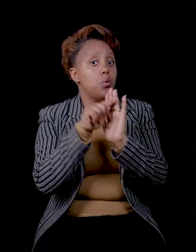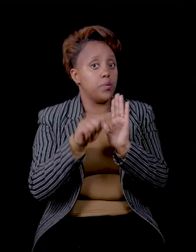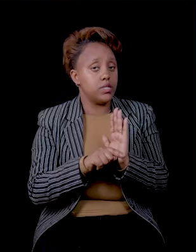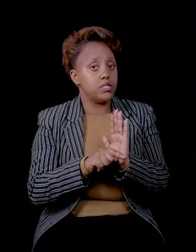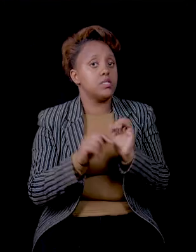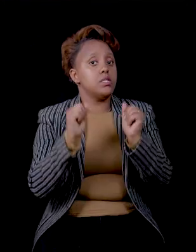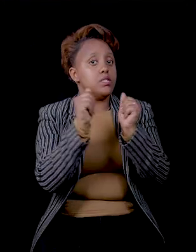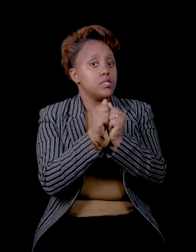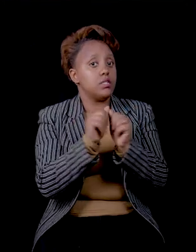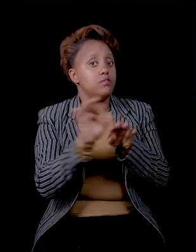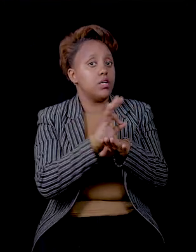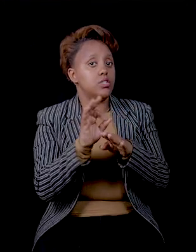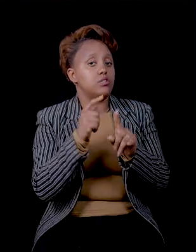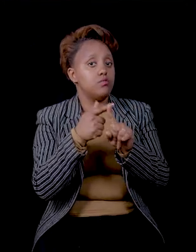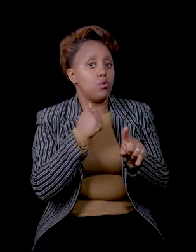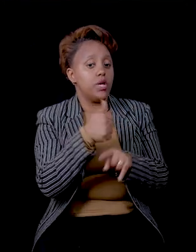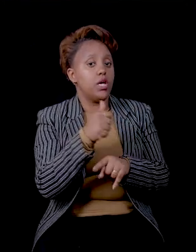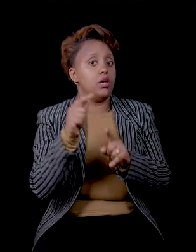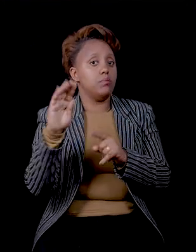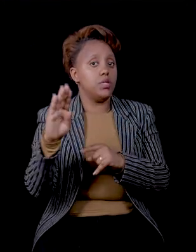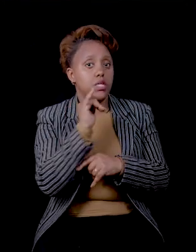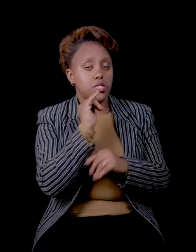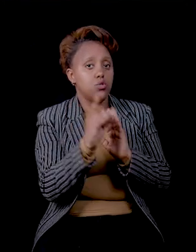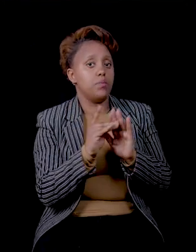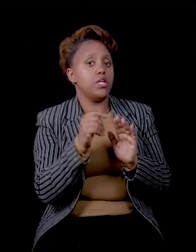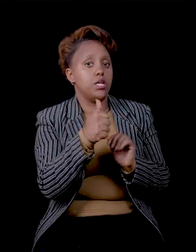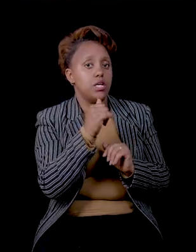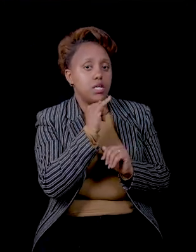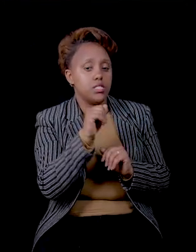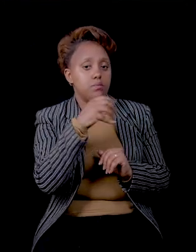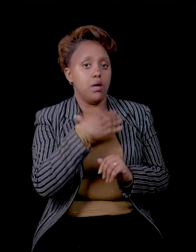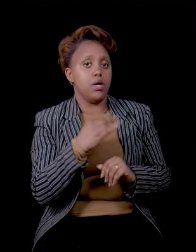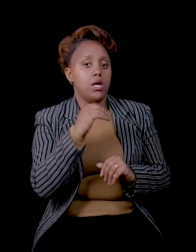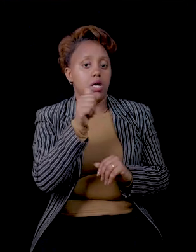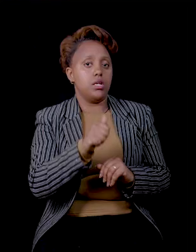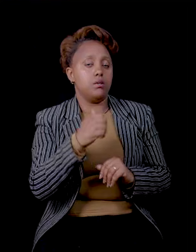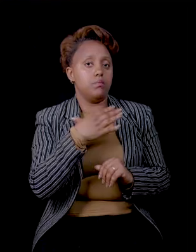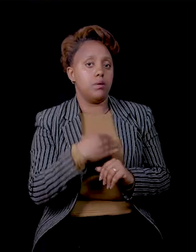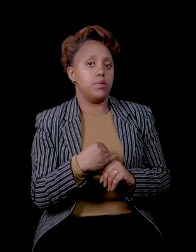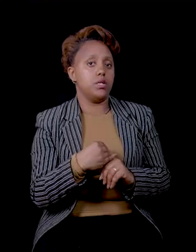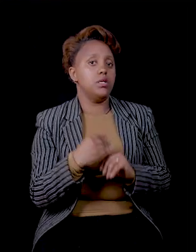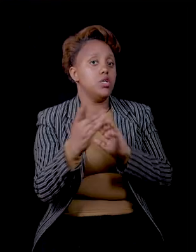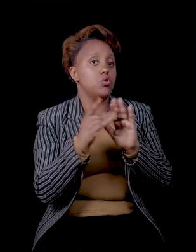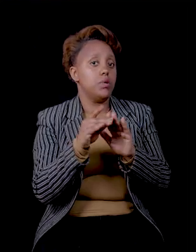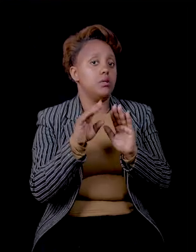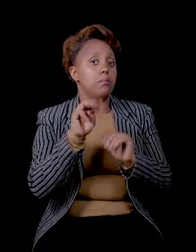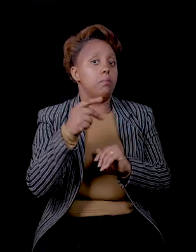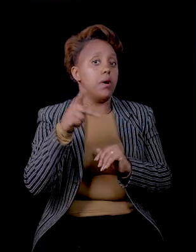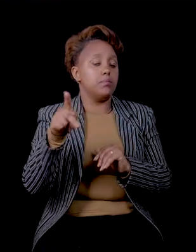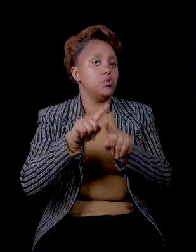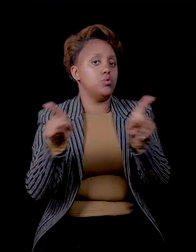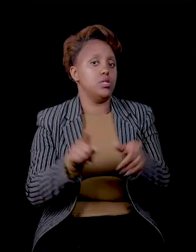properties that the function is from A to B means the domain has to be A, and every member of the domain should be